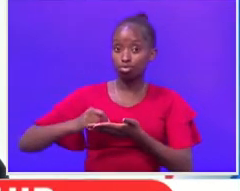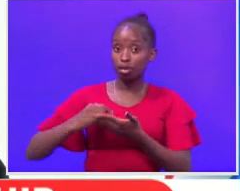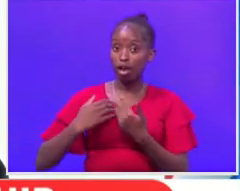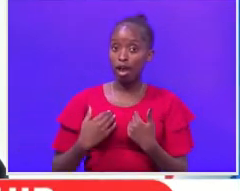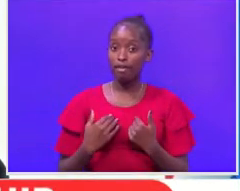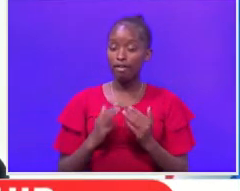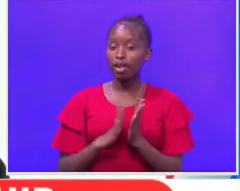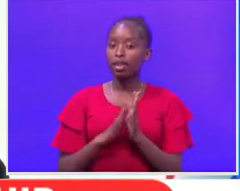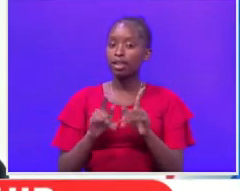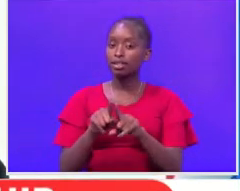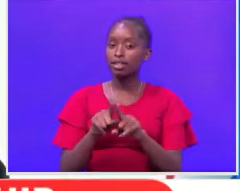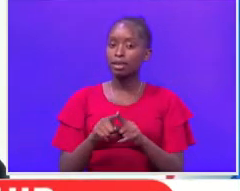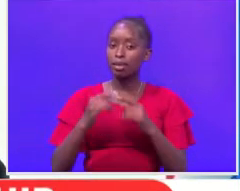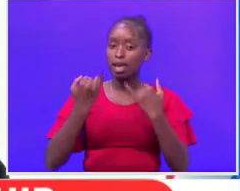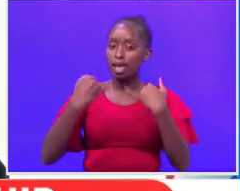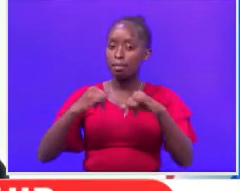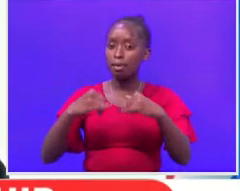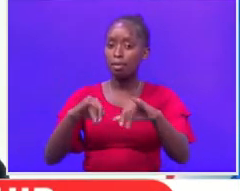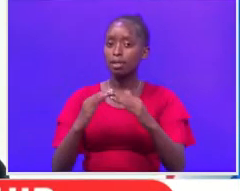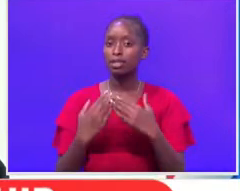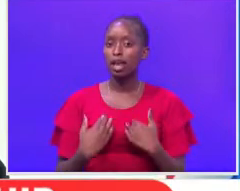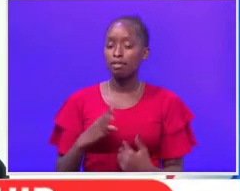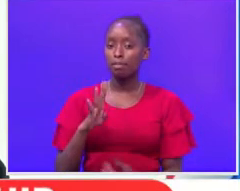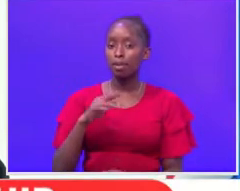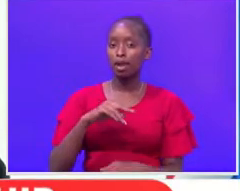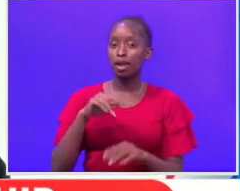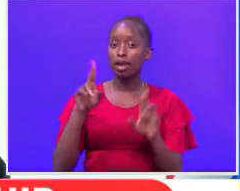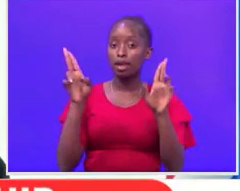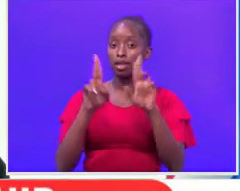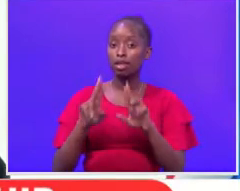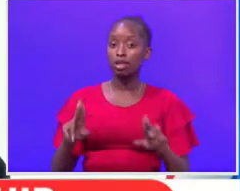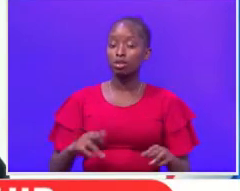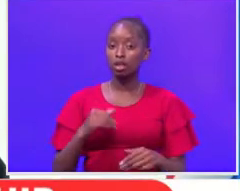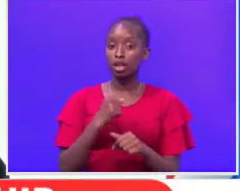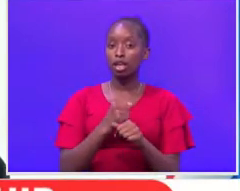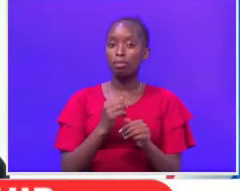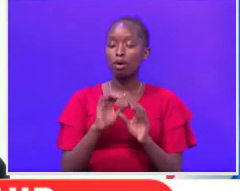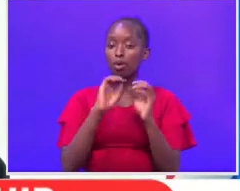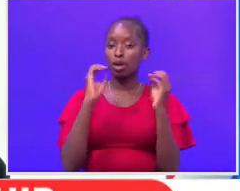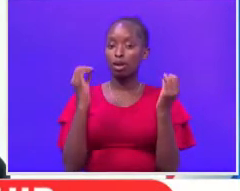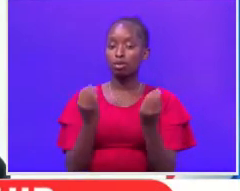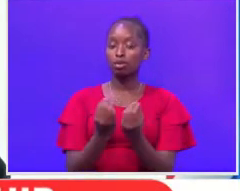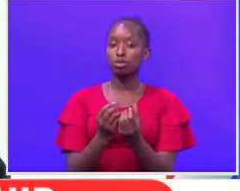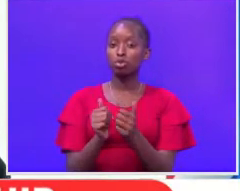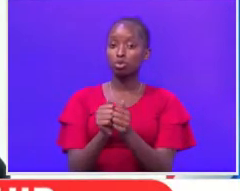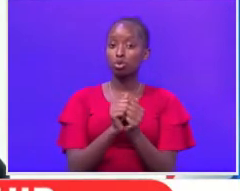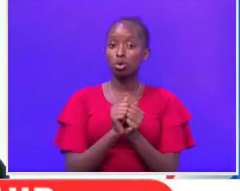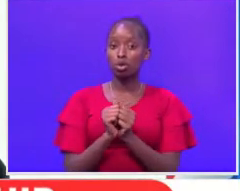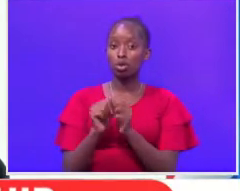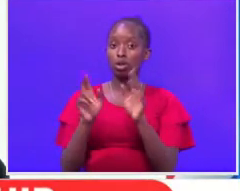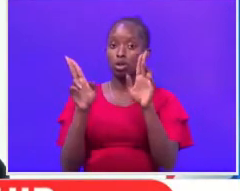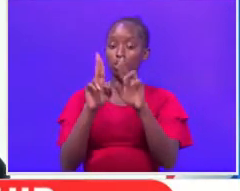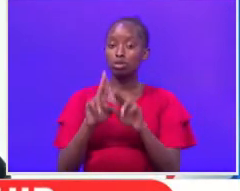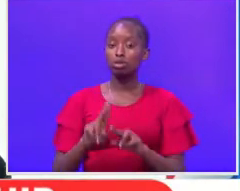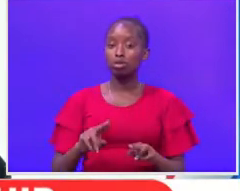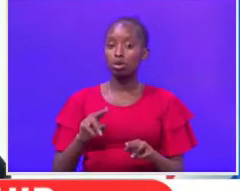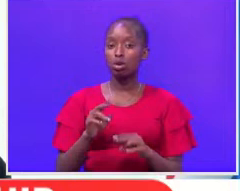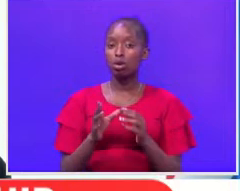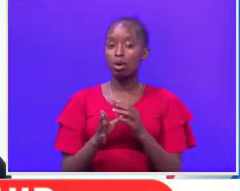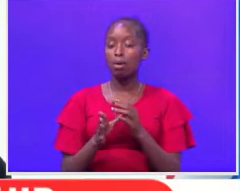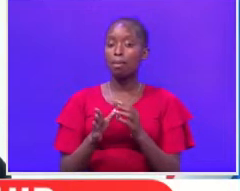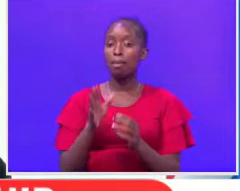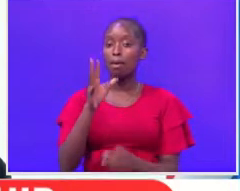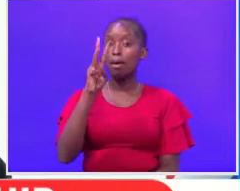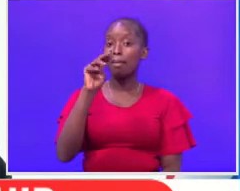is being implemented by the International Labour Organization together with the International Maritime Organization,